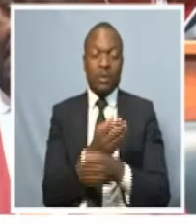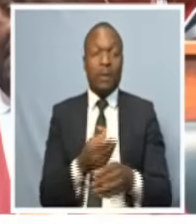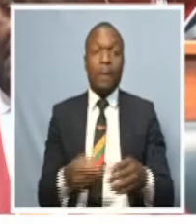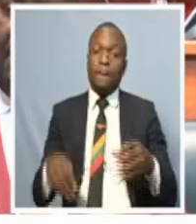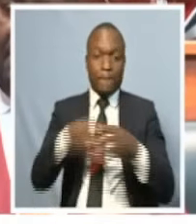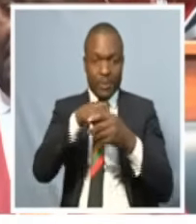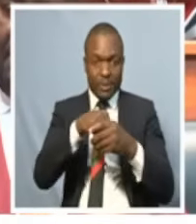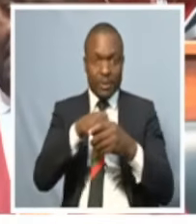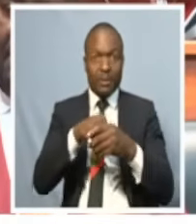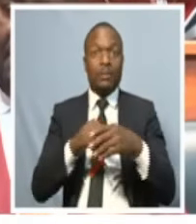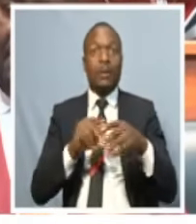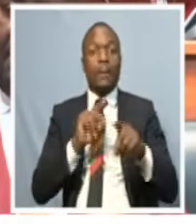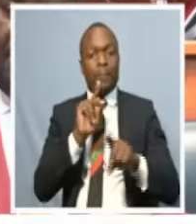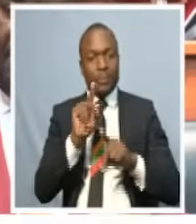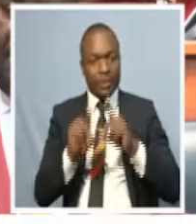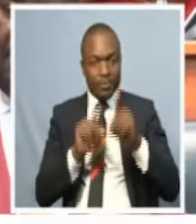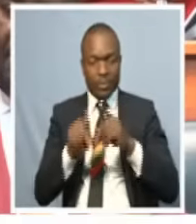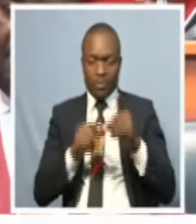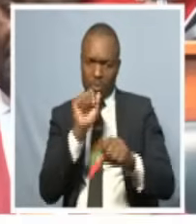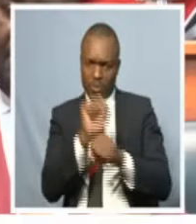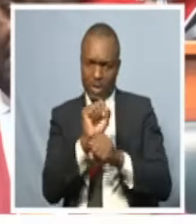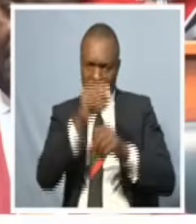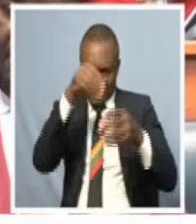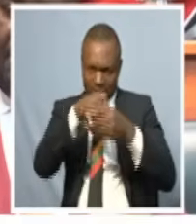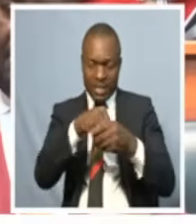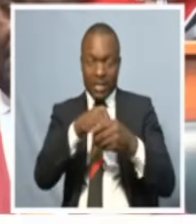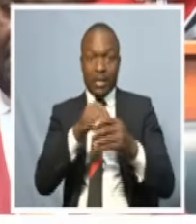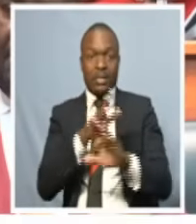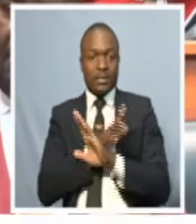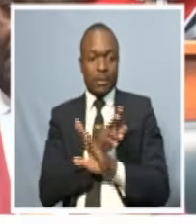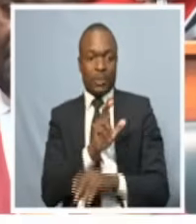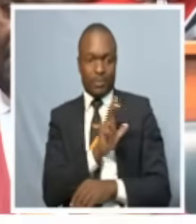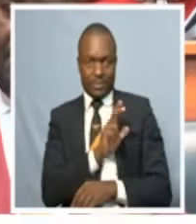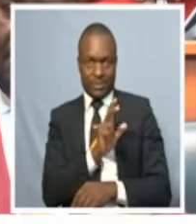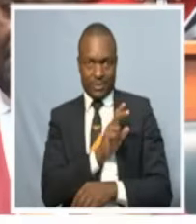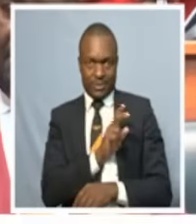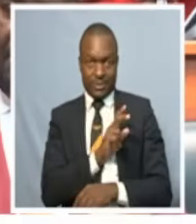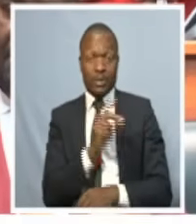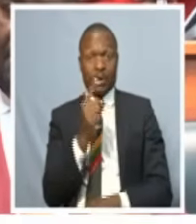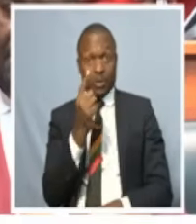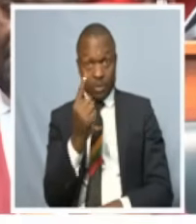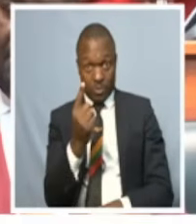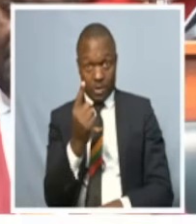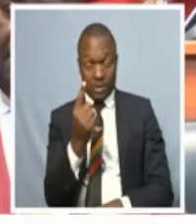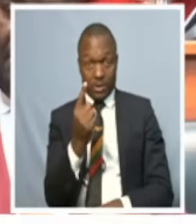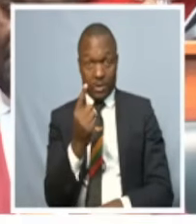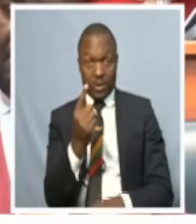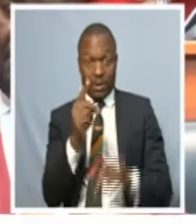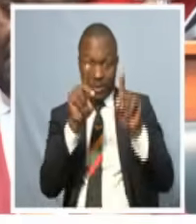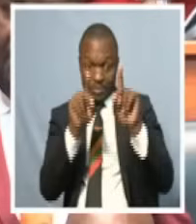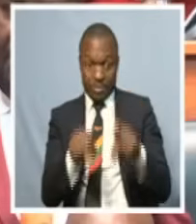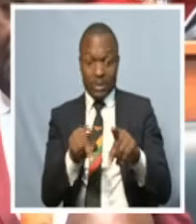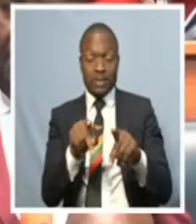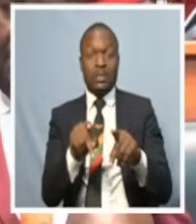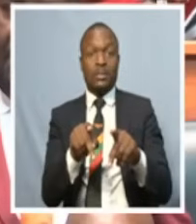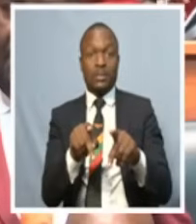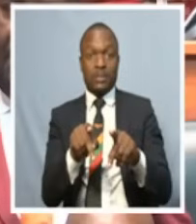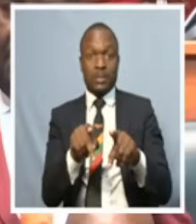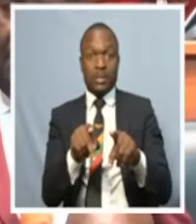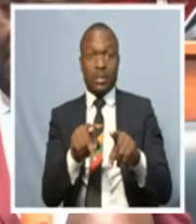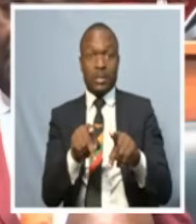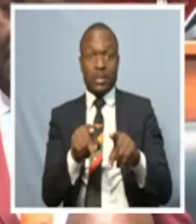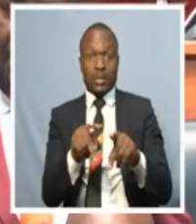civilians that have been working in the Zambia Police Service. I want to mention here that one of the recruitees is actually from my